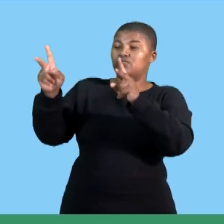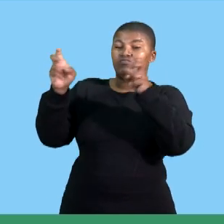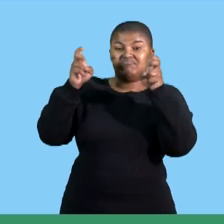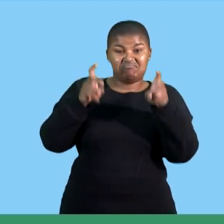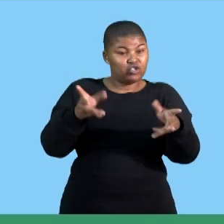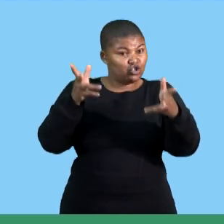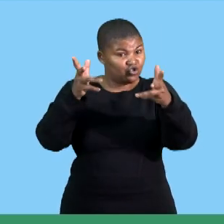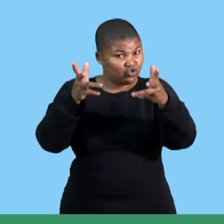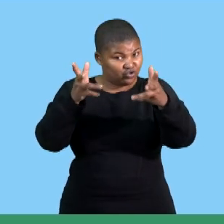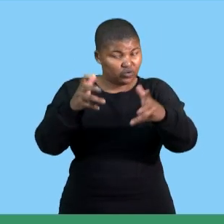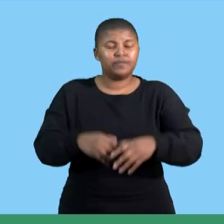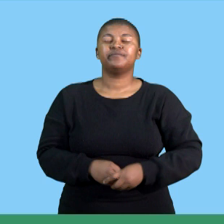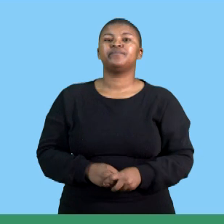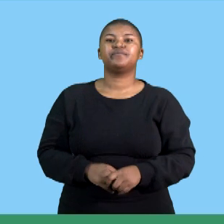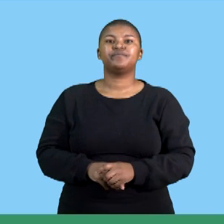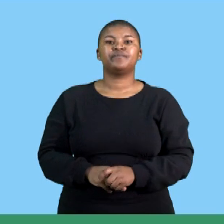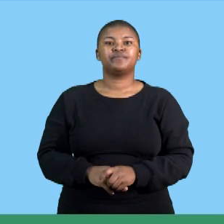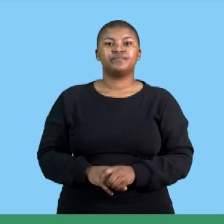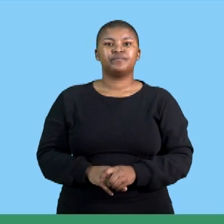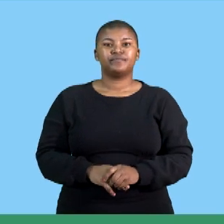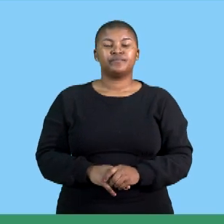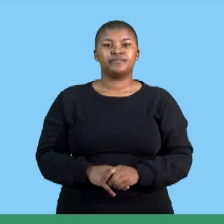it appears from the scenario.